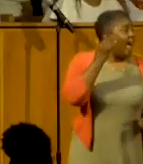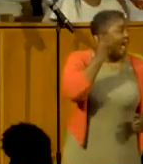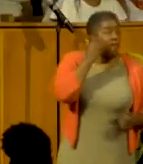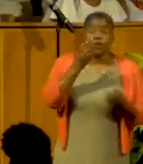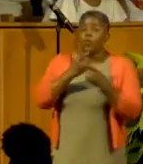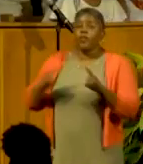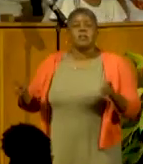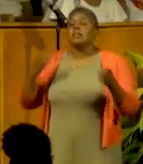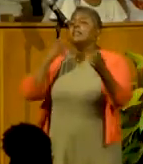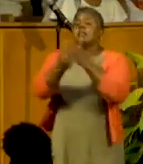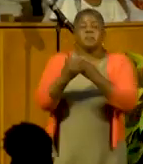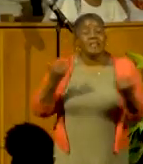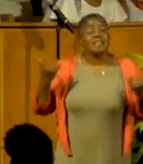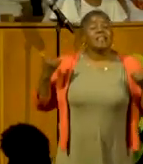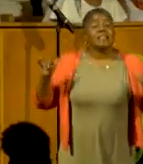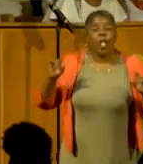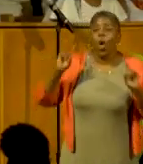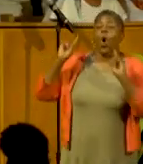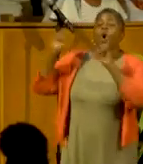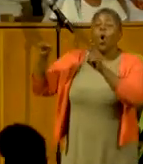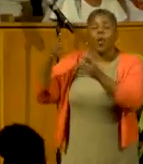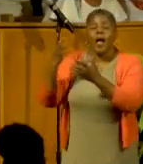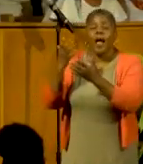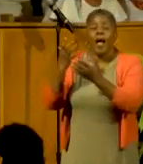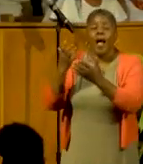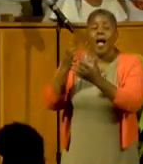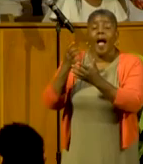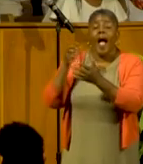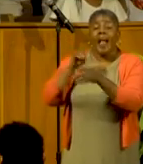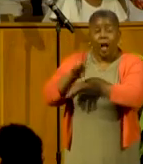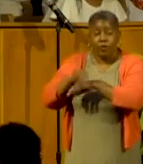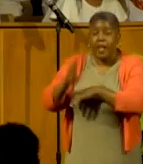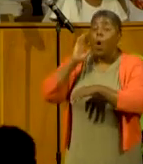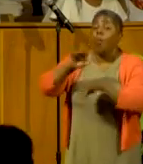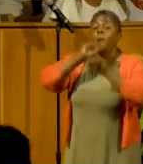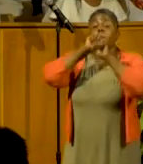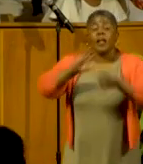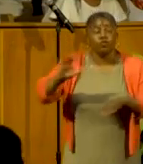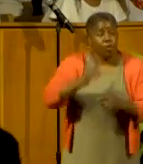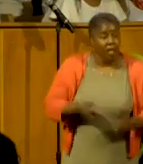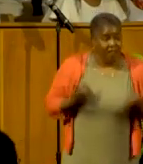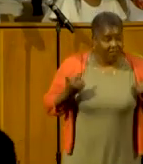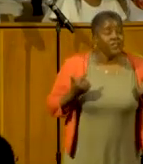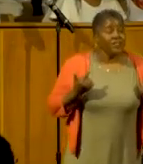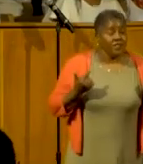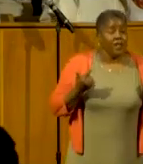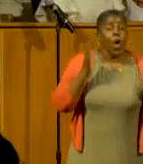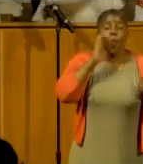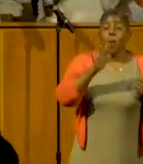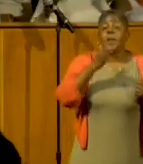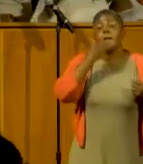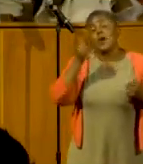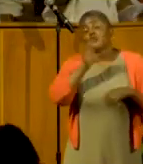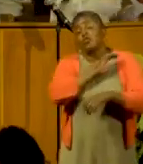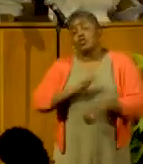you're single, go get counseling. It'll bless your life. You'll be a better Christian.